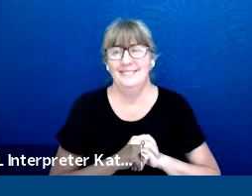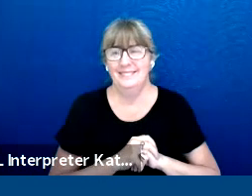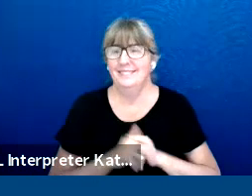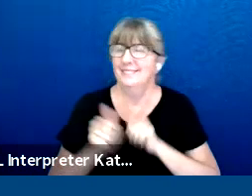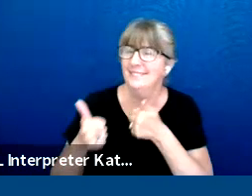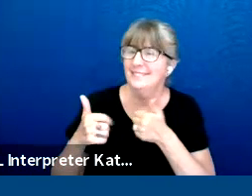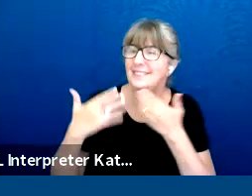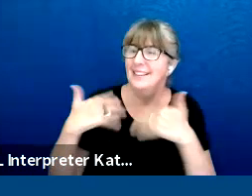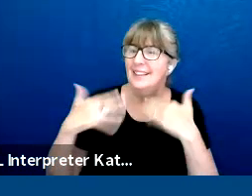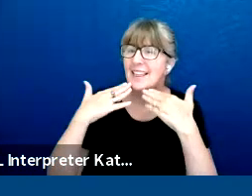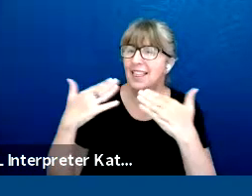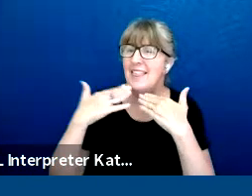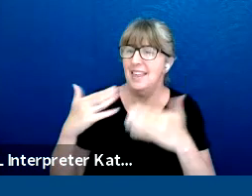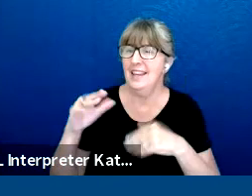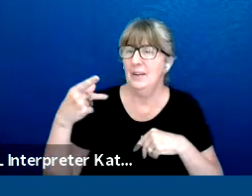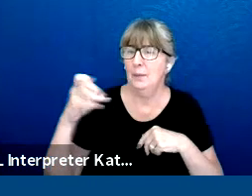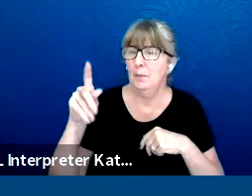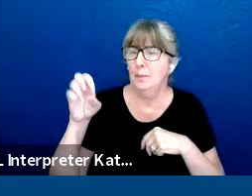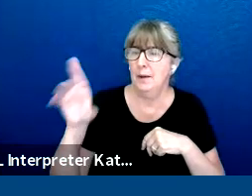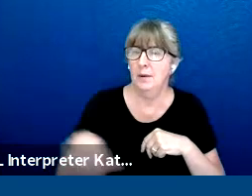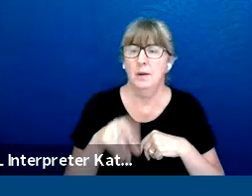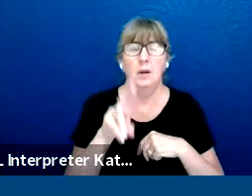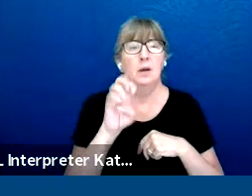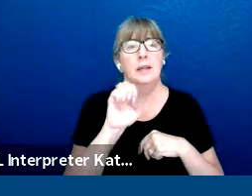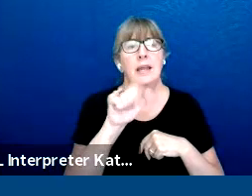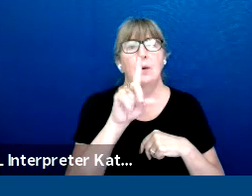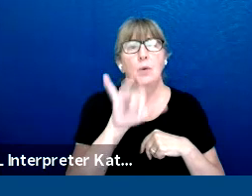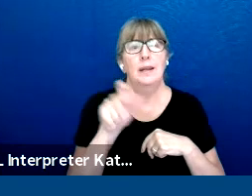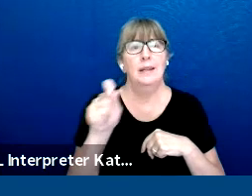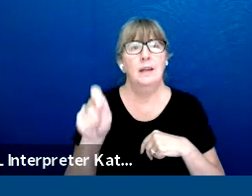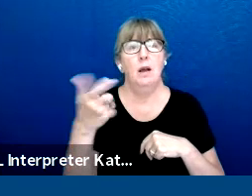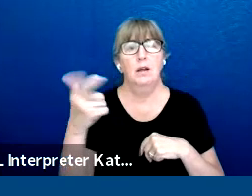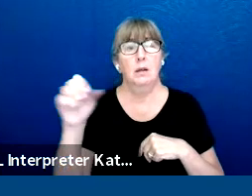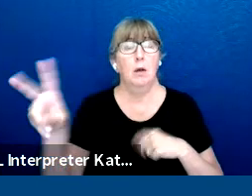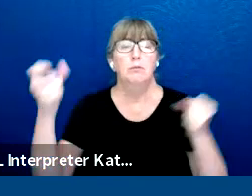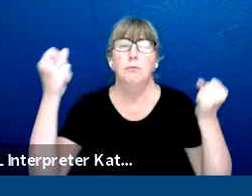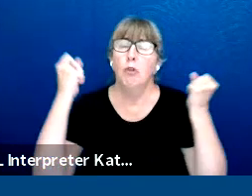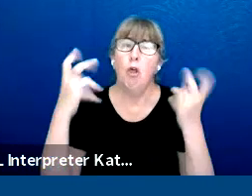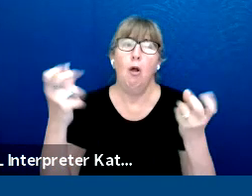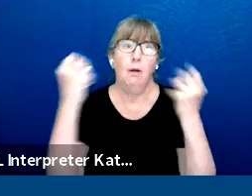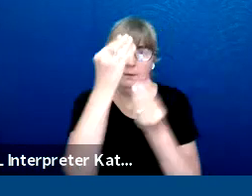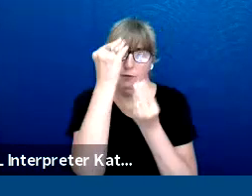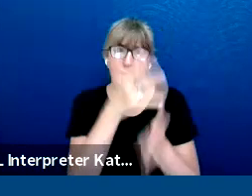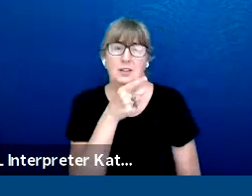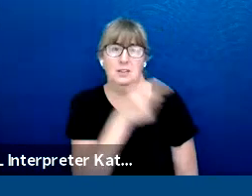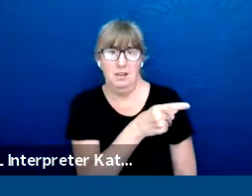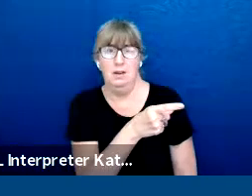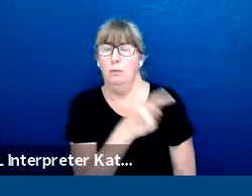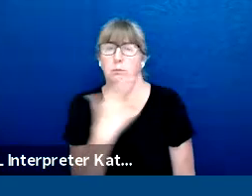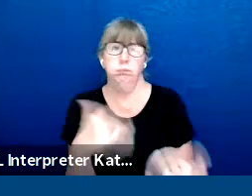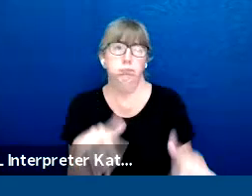Awesome, thanks, Peter, appreciate that. And ready.gov is a wealth of resources and information for lots of